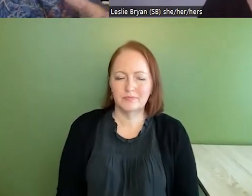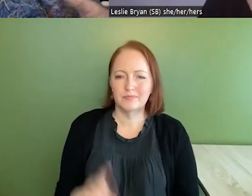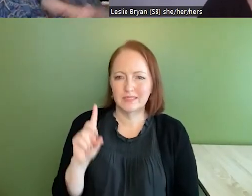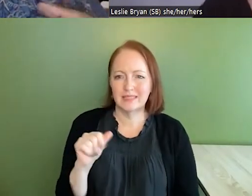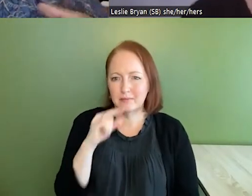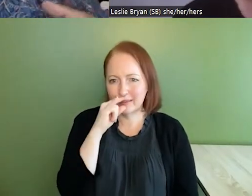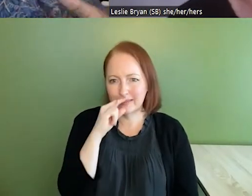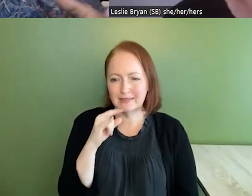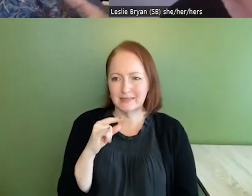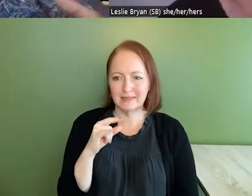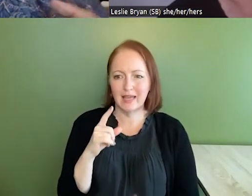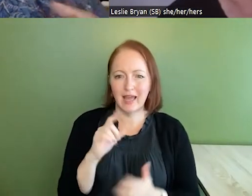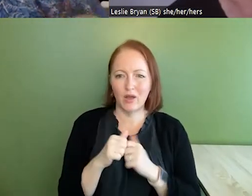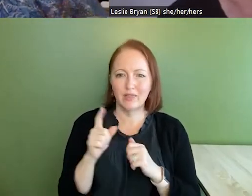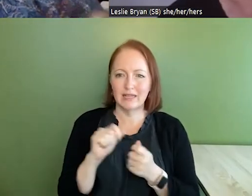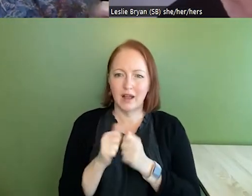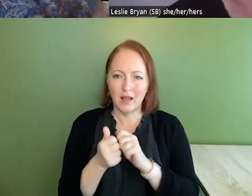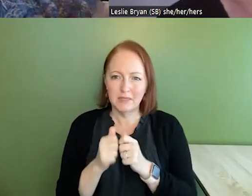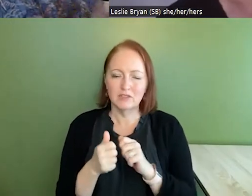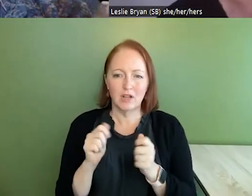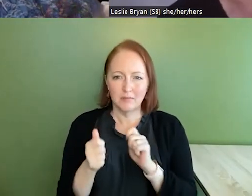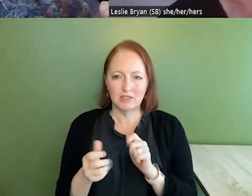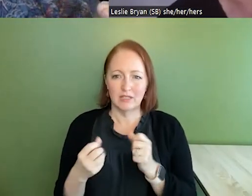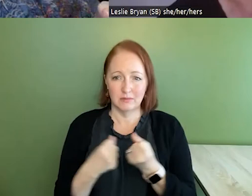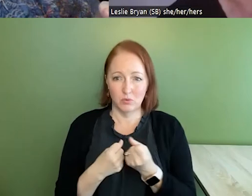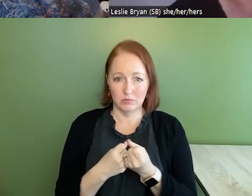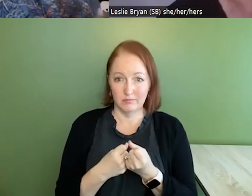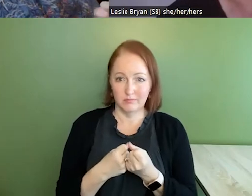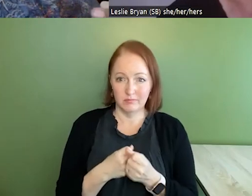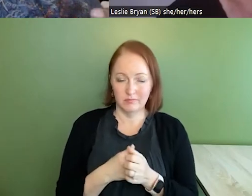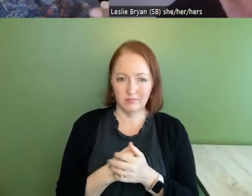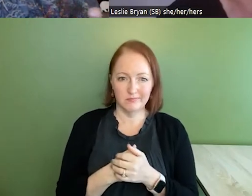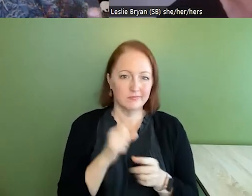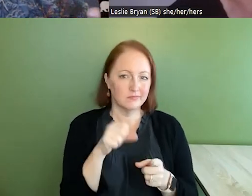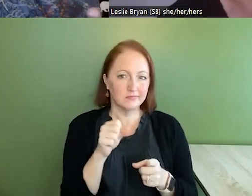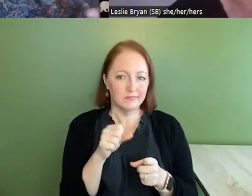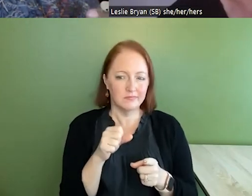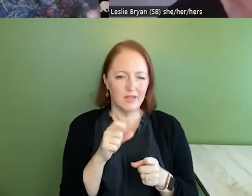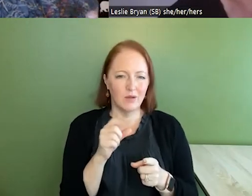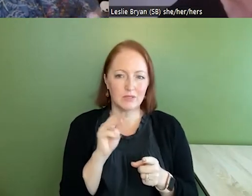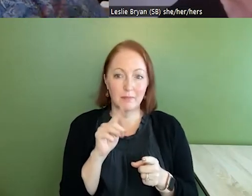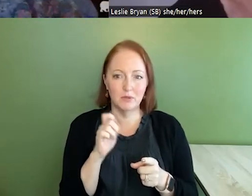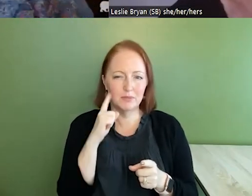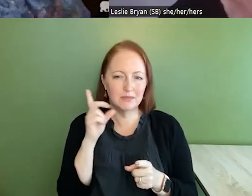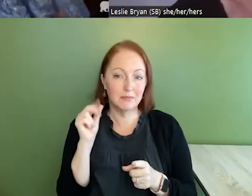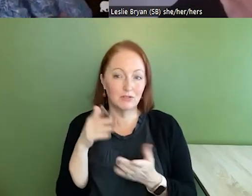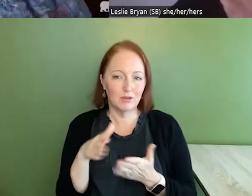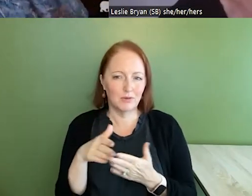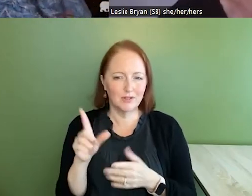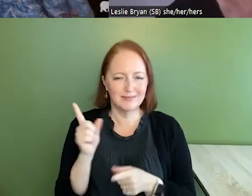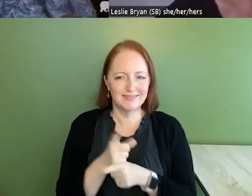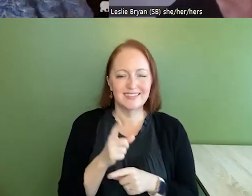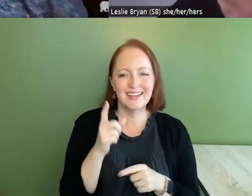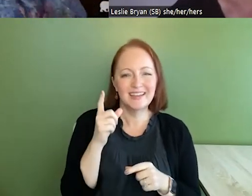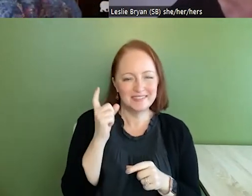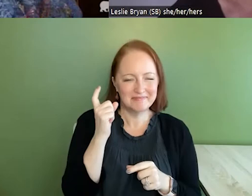kids and how they need accommodations and support. Does that make sense? Yes, I was on mute because my dog's barking, but yes, that makes